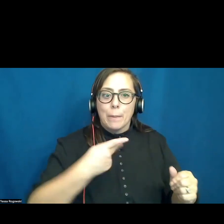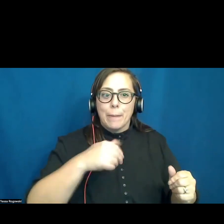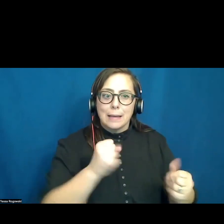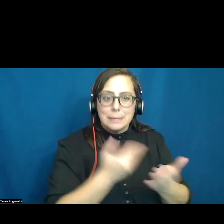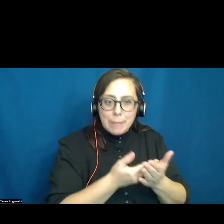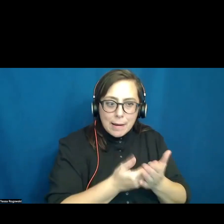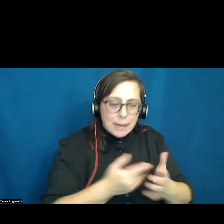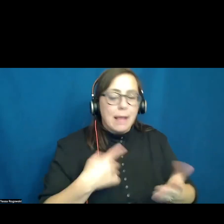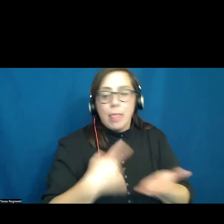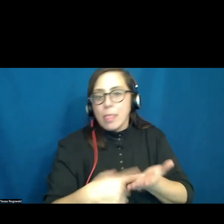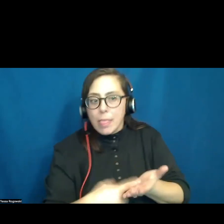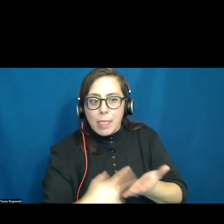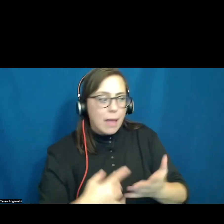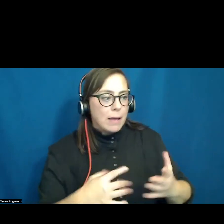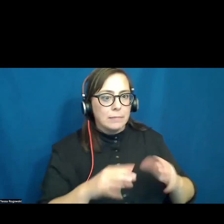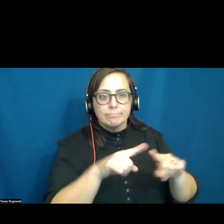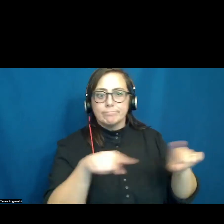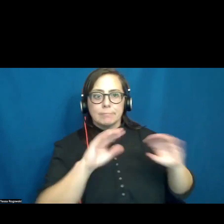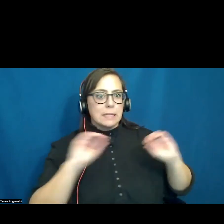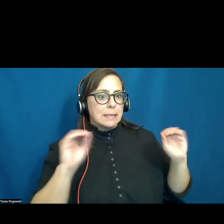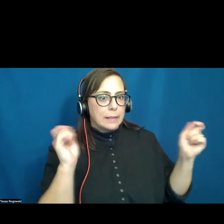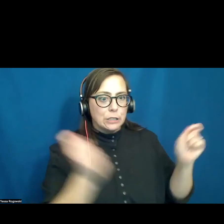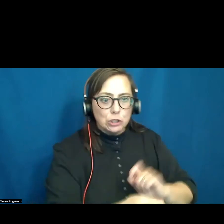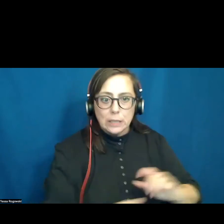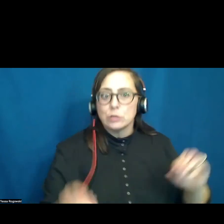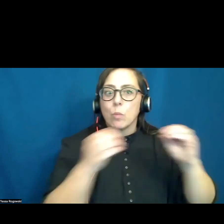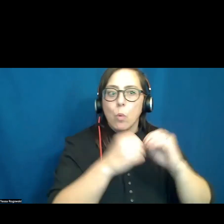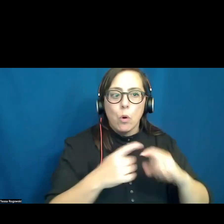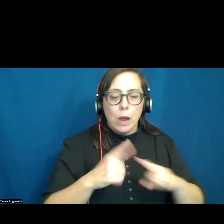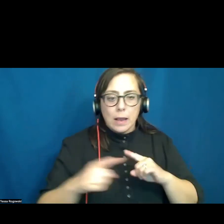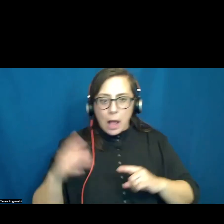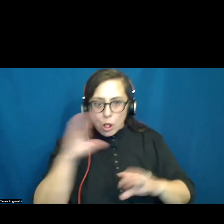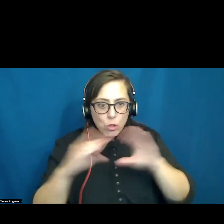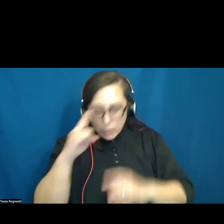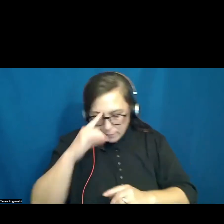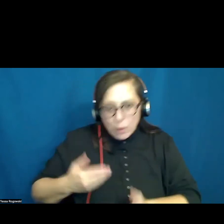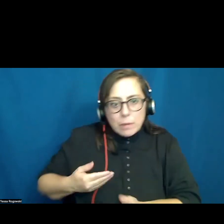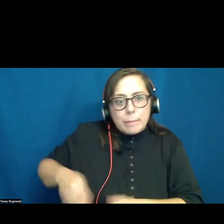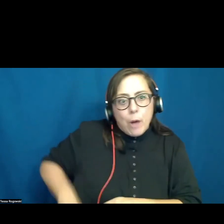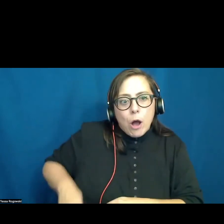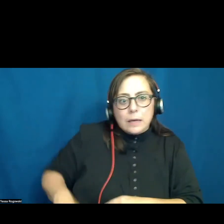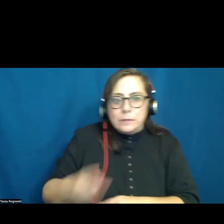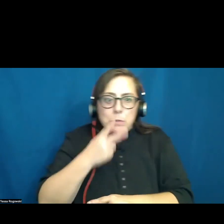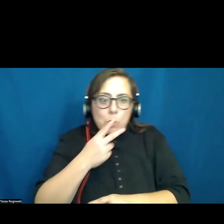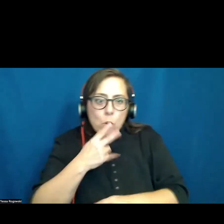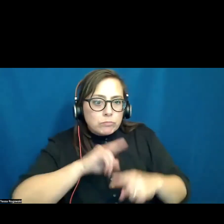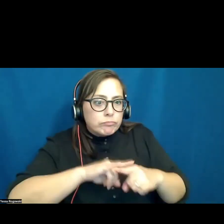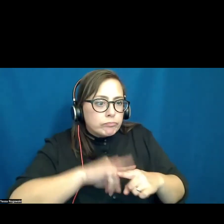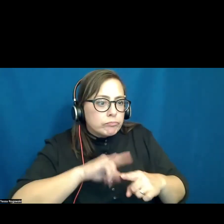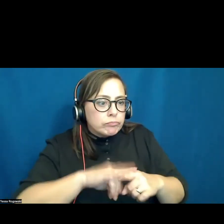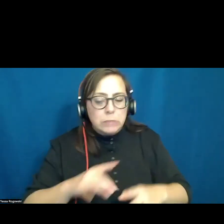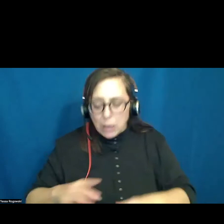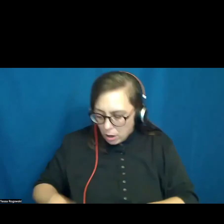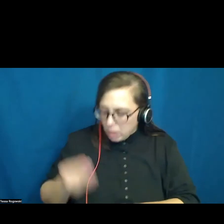discussed the way nothing has changed more. I search my pocket for smokes, find the stone totem a friend gave